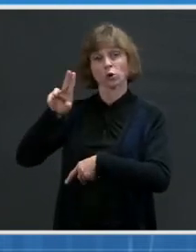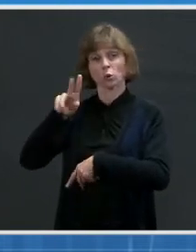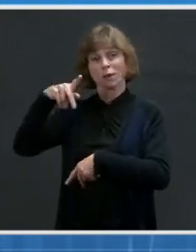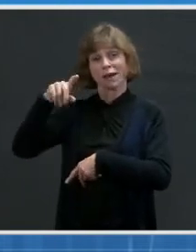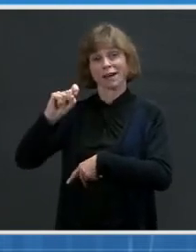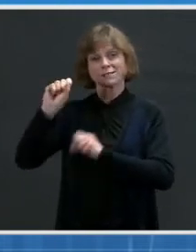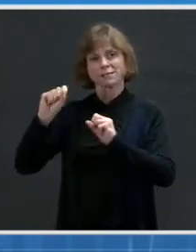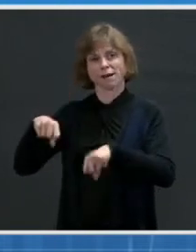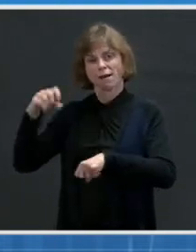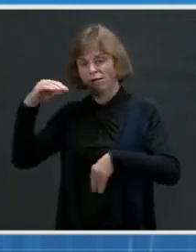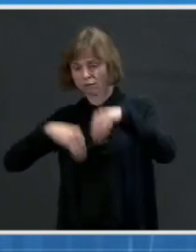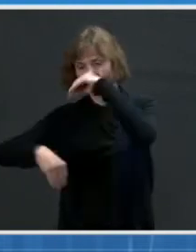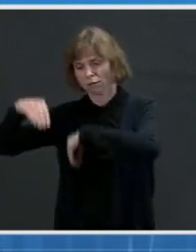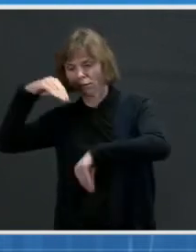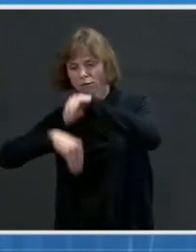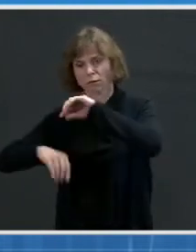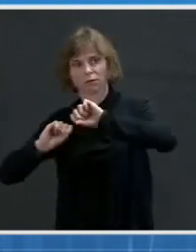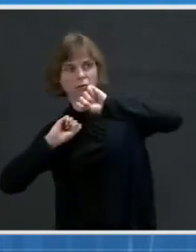more doses.